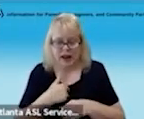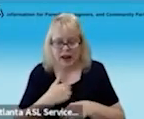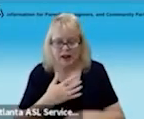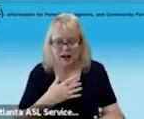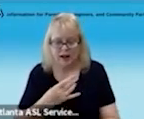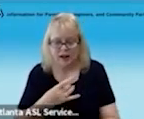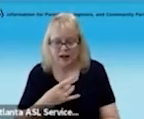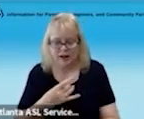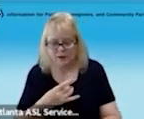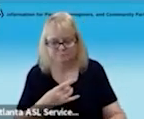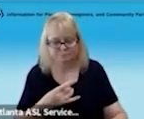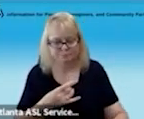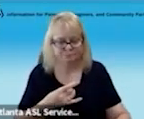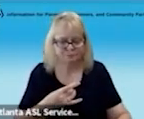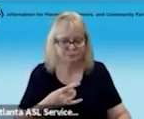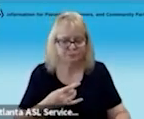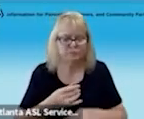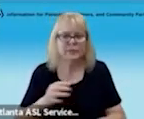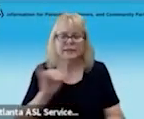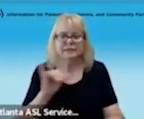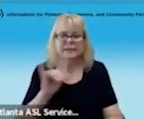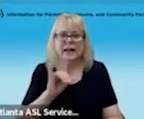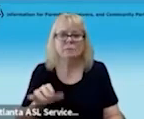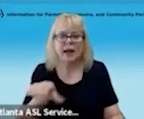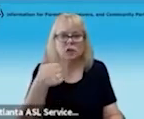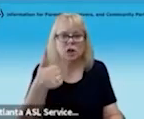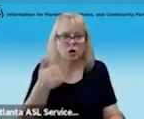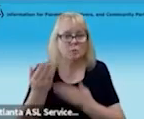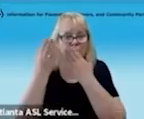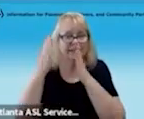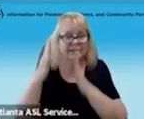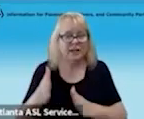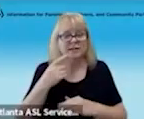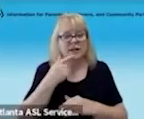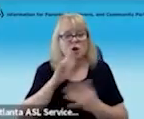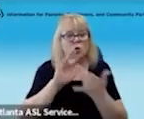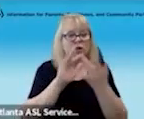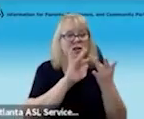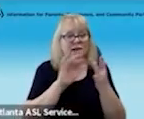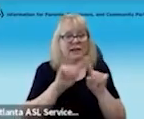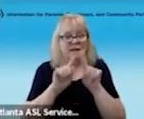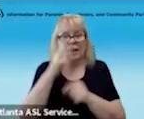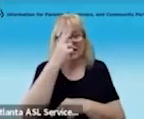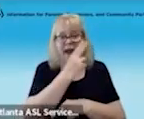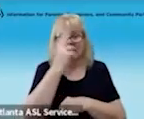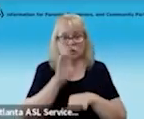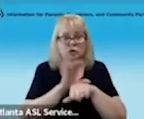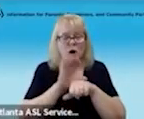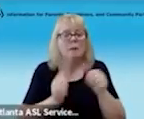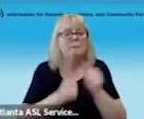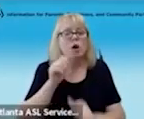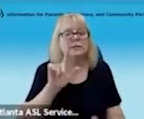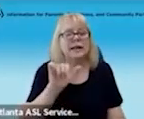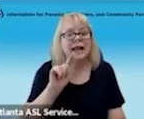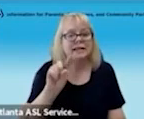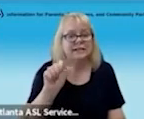reach Black, Indigenous, people of color, or BIPOC communities? What cultural strategies? Like